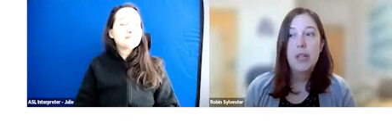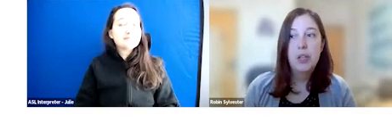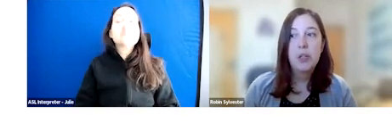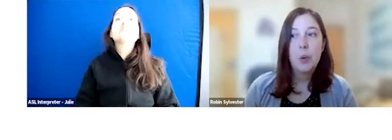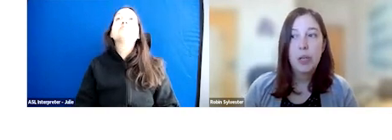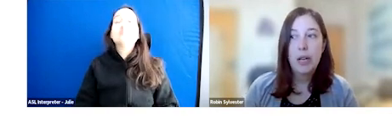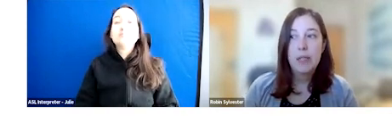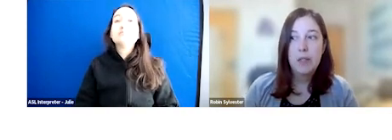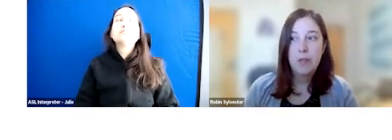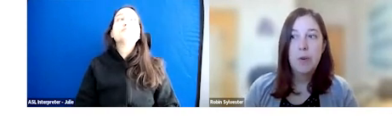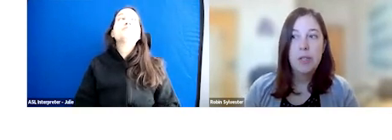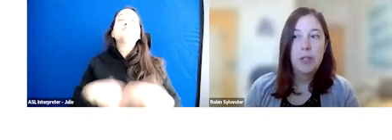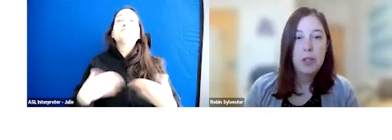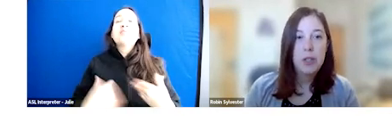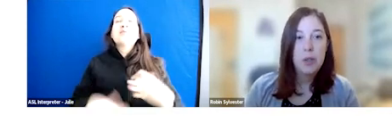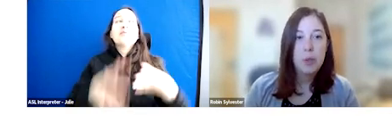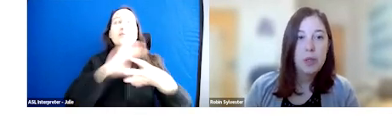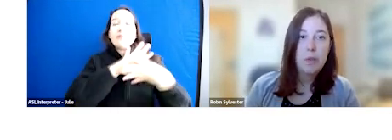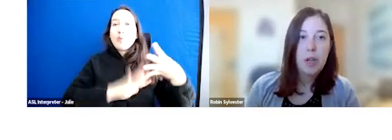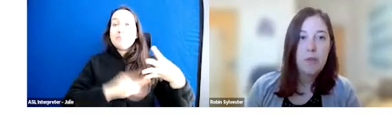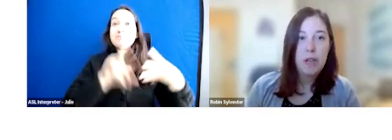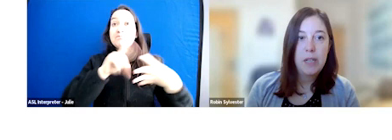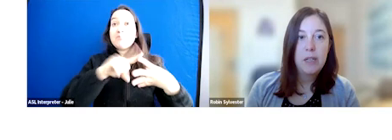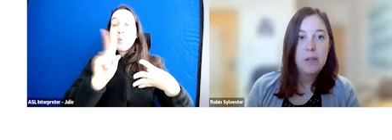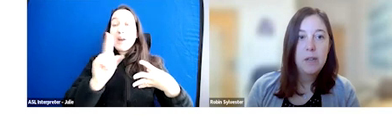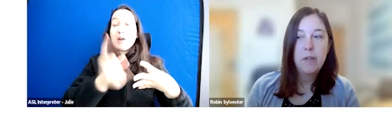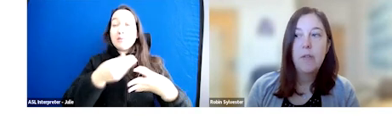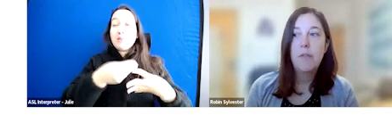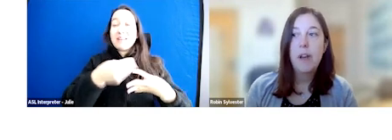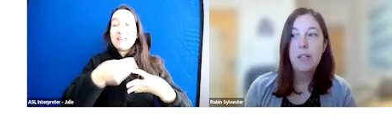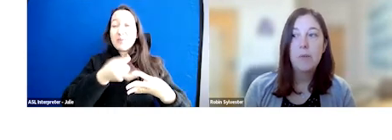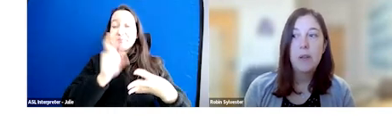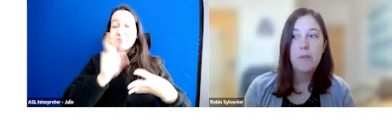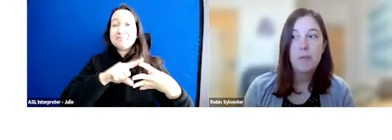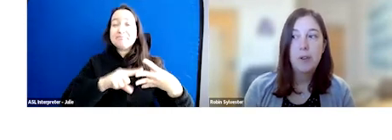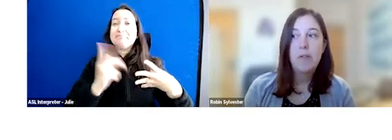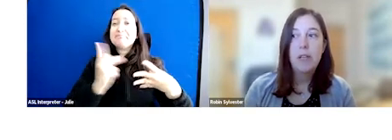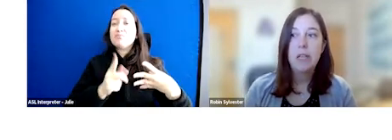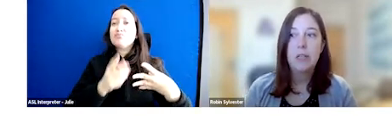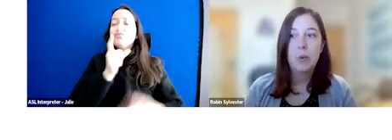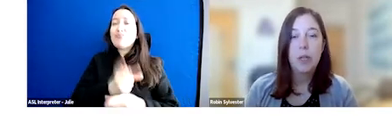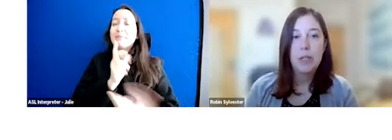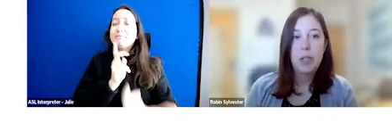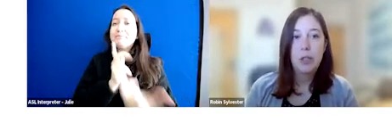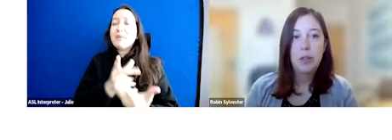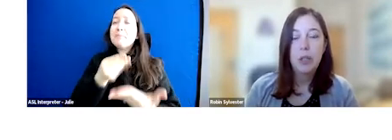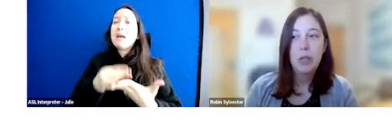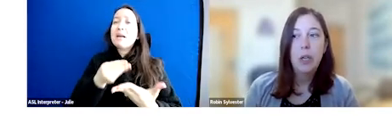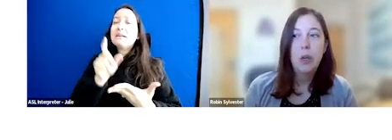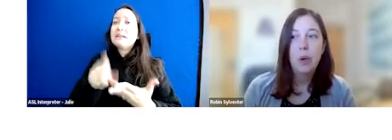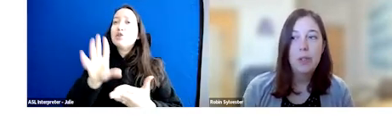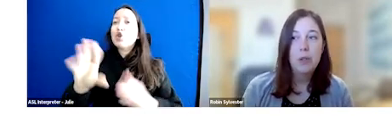So the session is organized into 4 sections: sources of grant funding, finding the right fit for your funding needs and